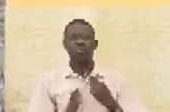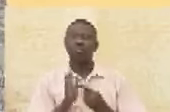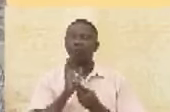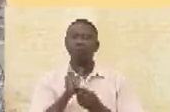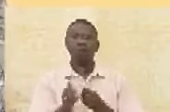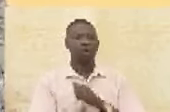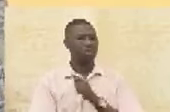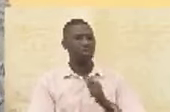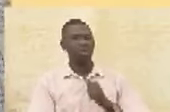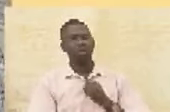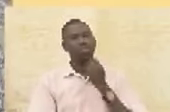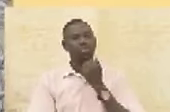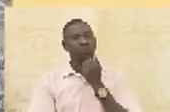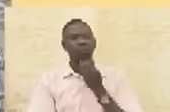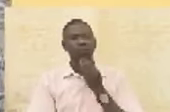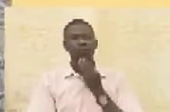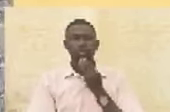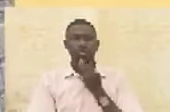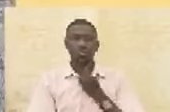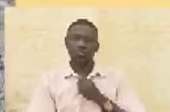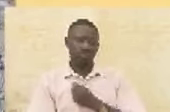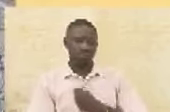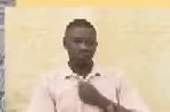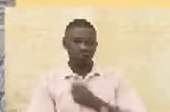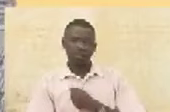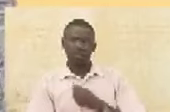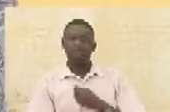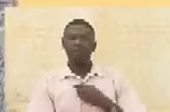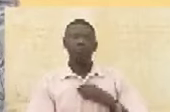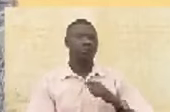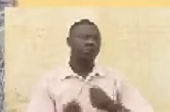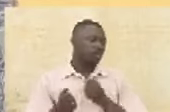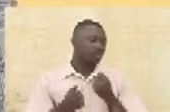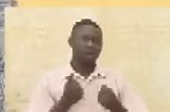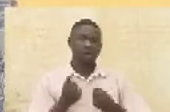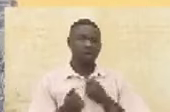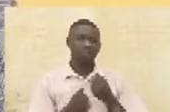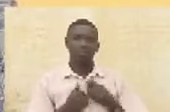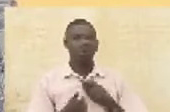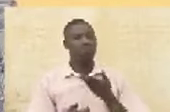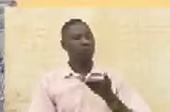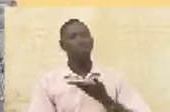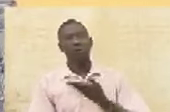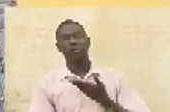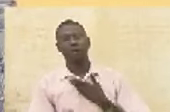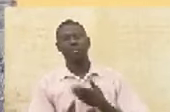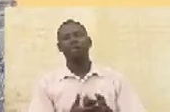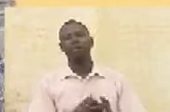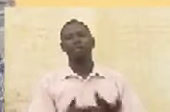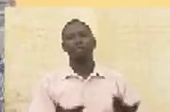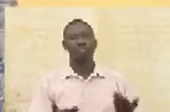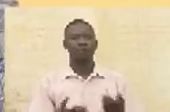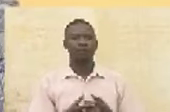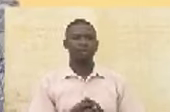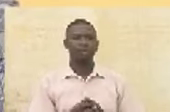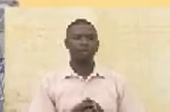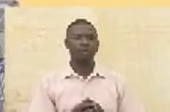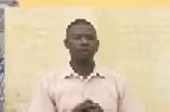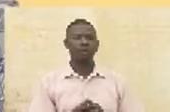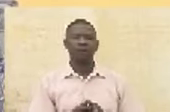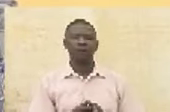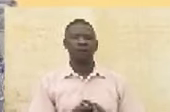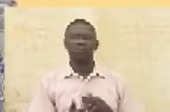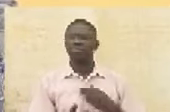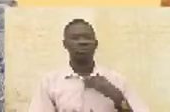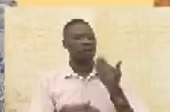the suffering that you endured. And hanin kabi ye kole ya kol men soro fana ini ya talale. Should not have happened